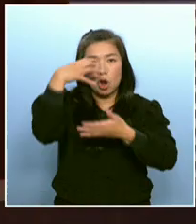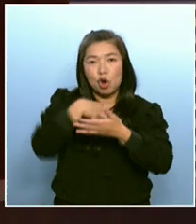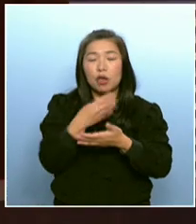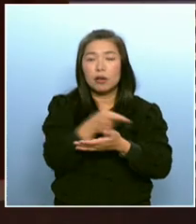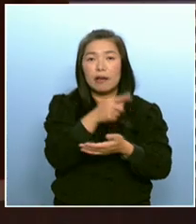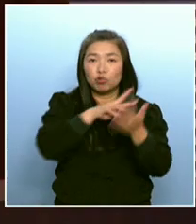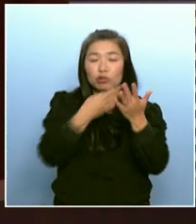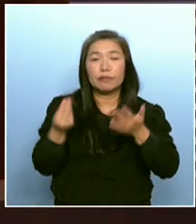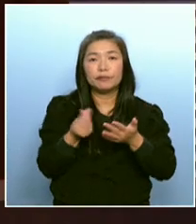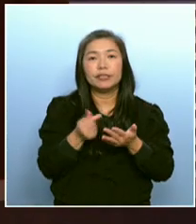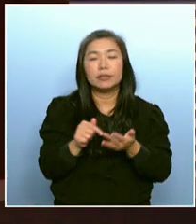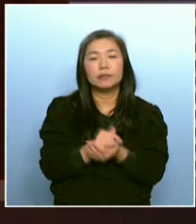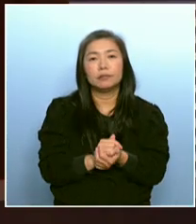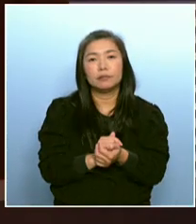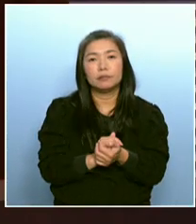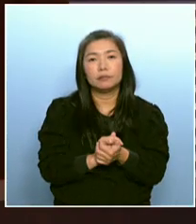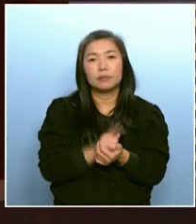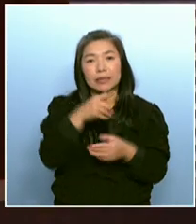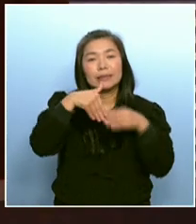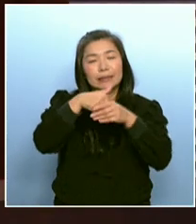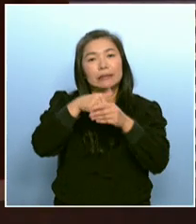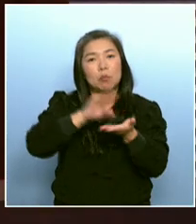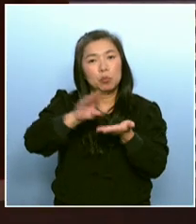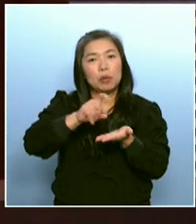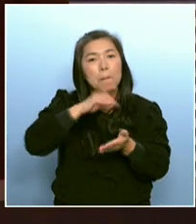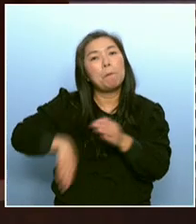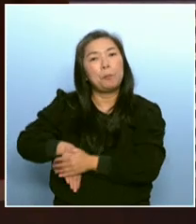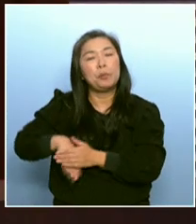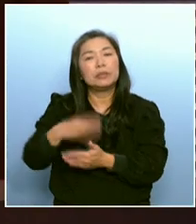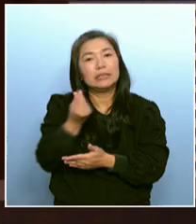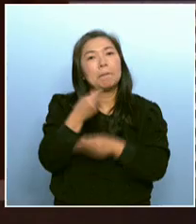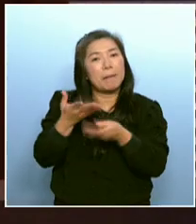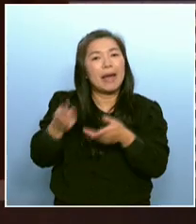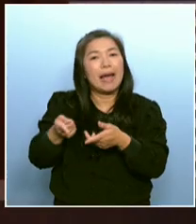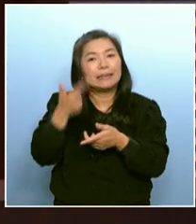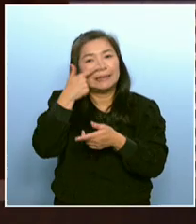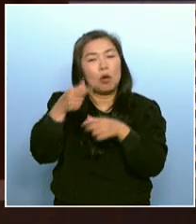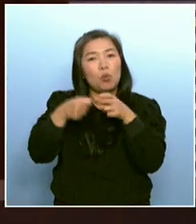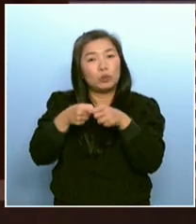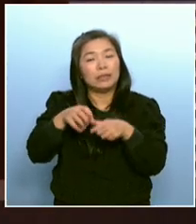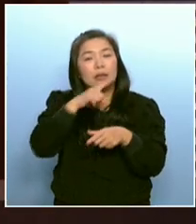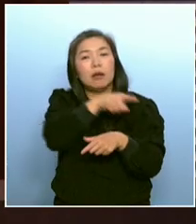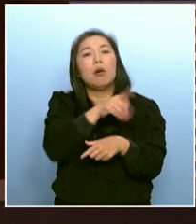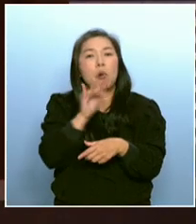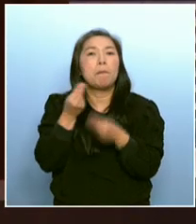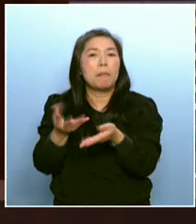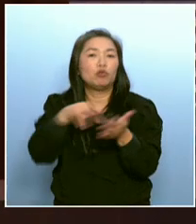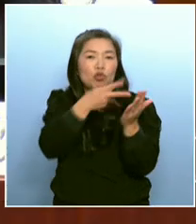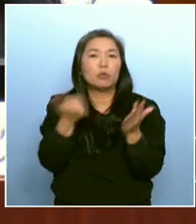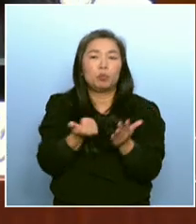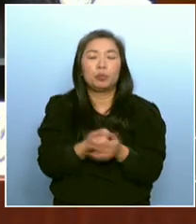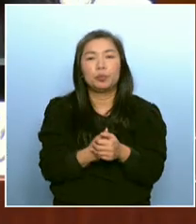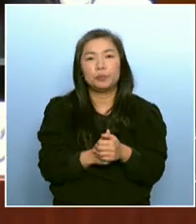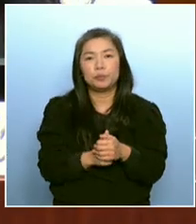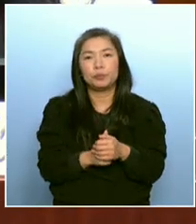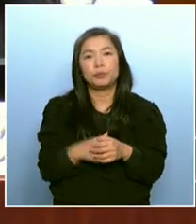carry out the fitting out works. As for the cost of the fitting out works, we have reserved funding for the service operators to